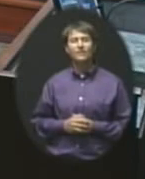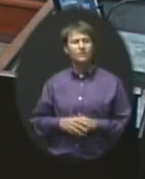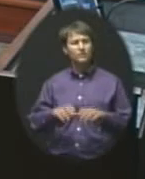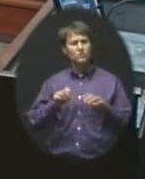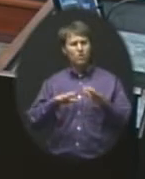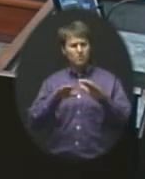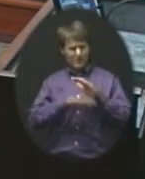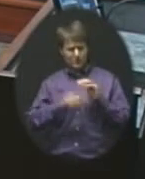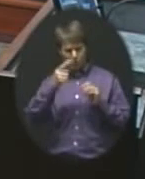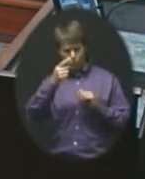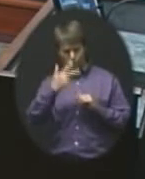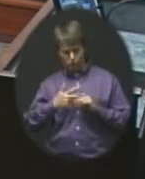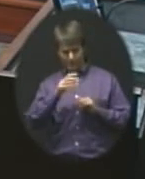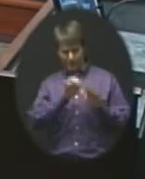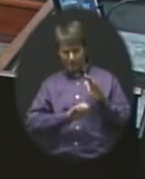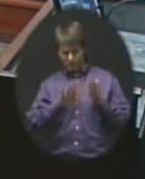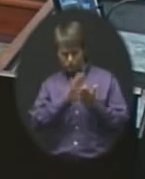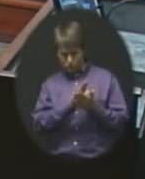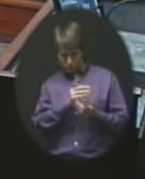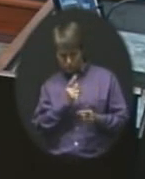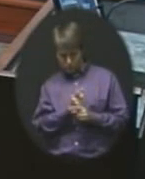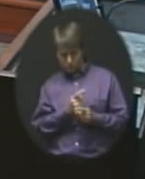Basically a third of an elementary school.